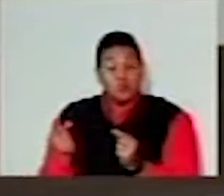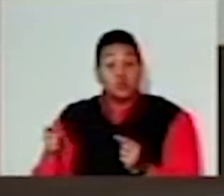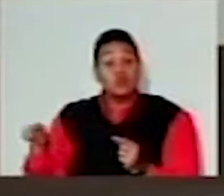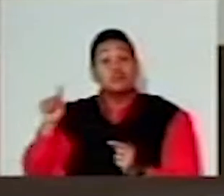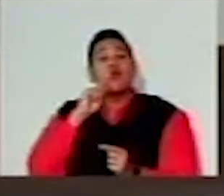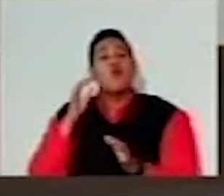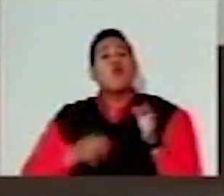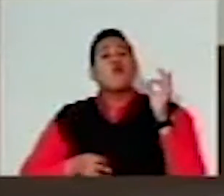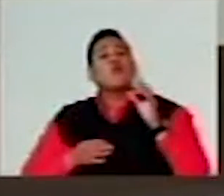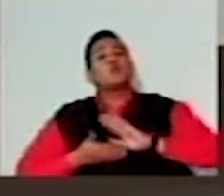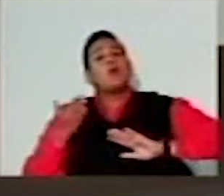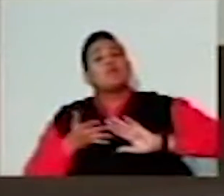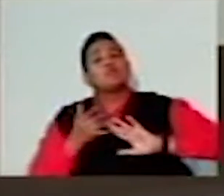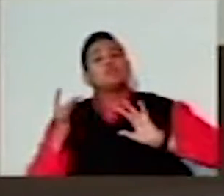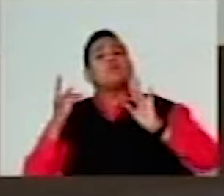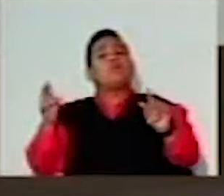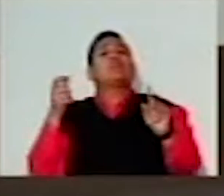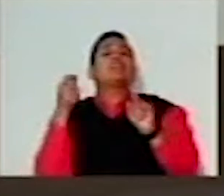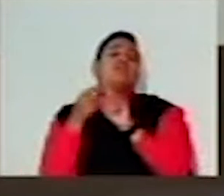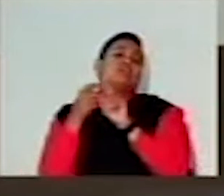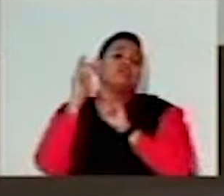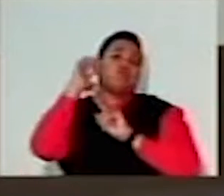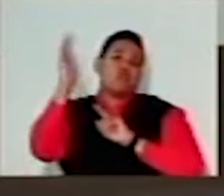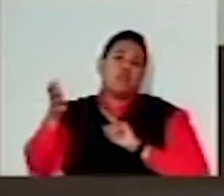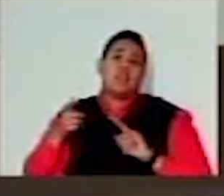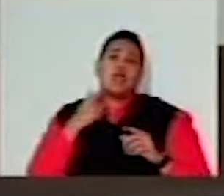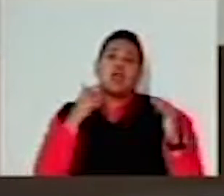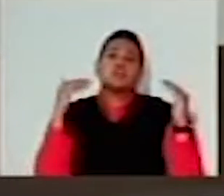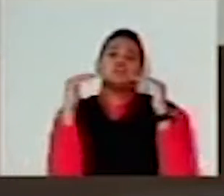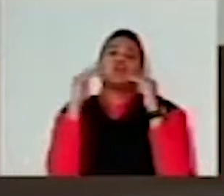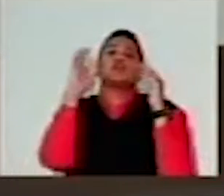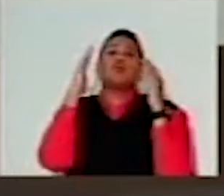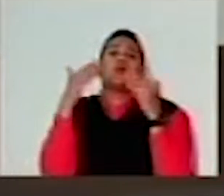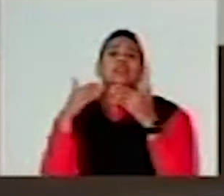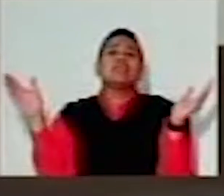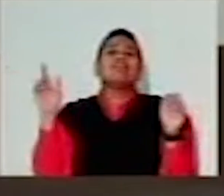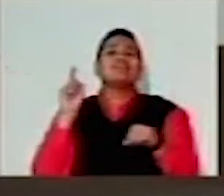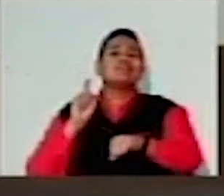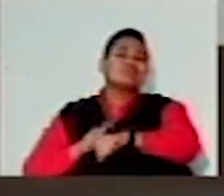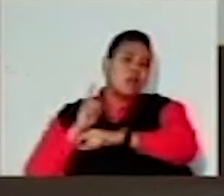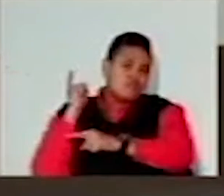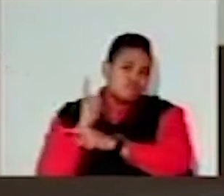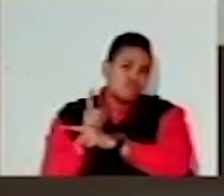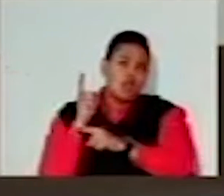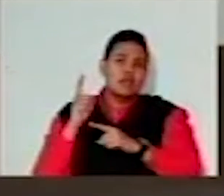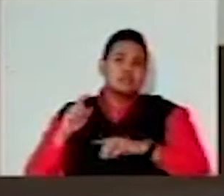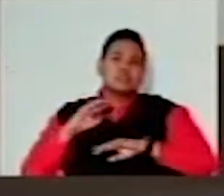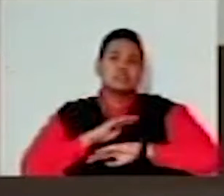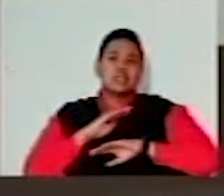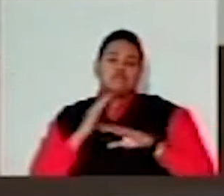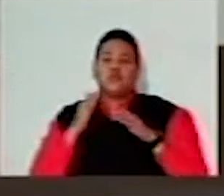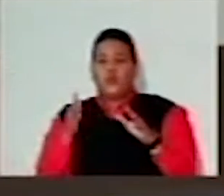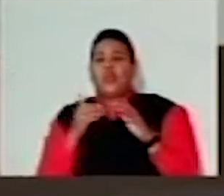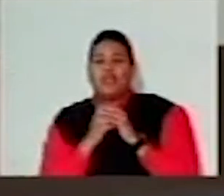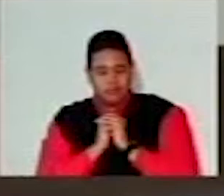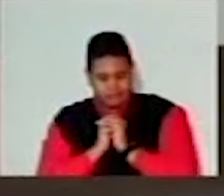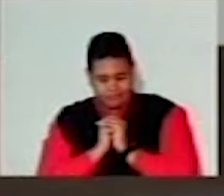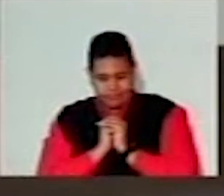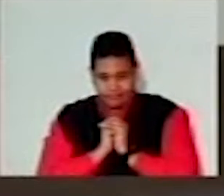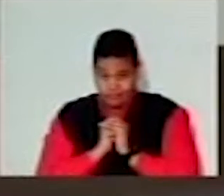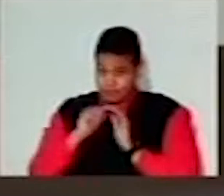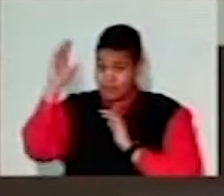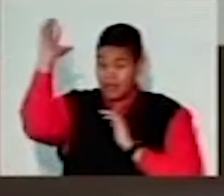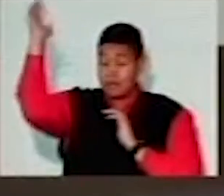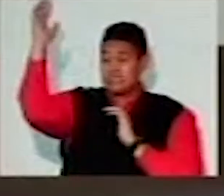and effectively, and that justice is delivered in a timely and satisfactory manner.